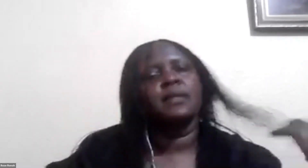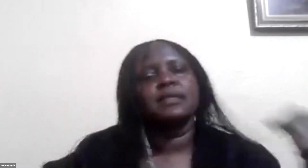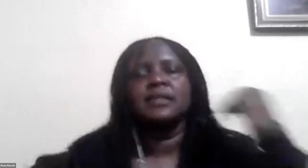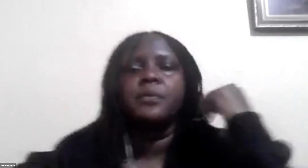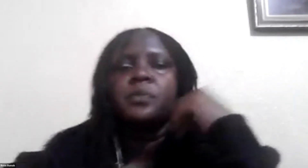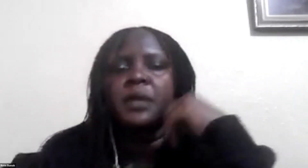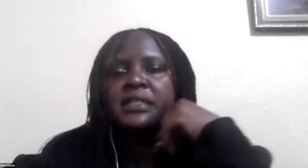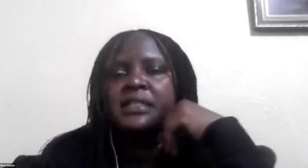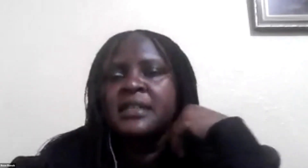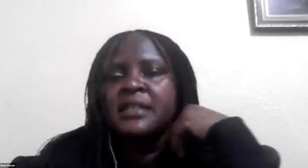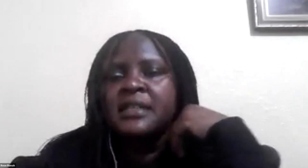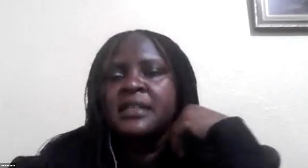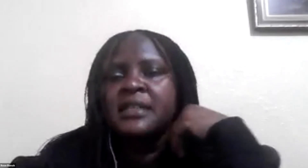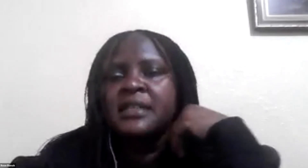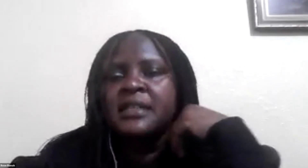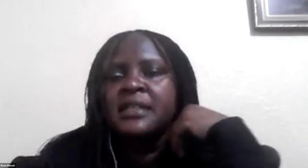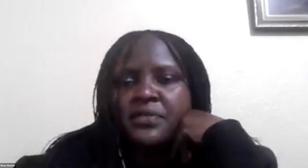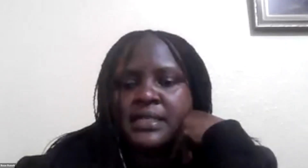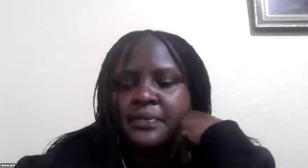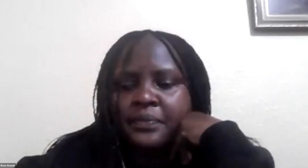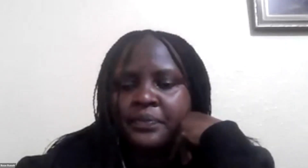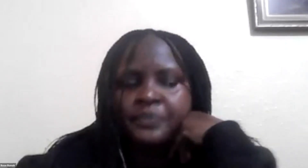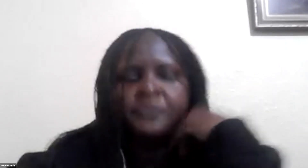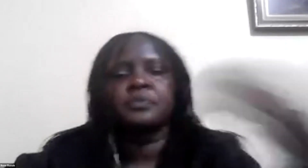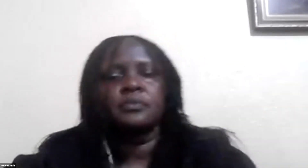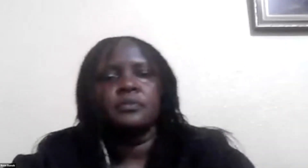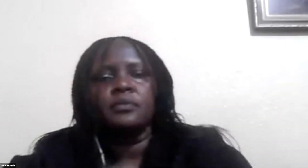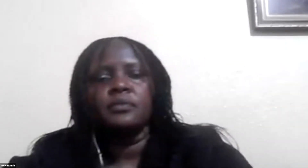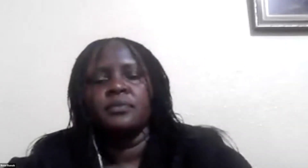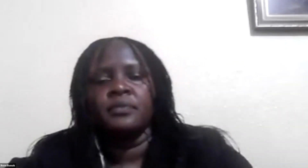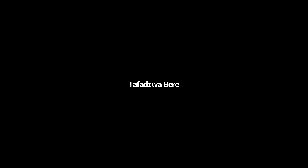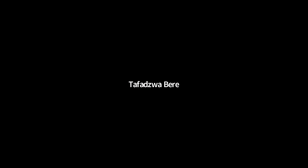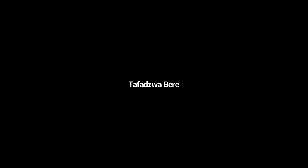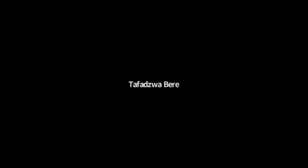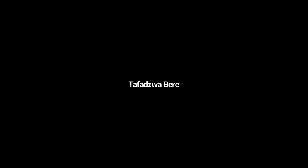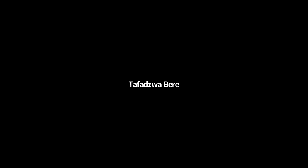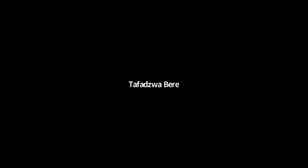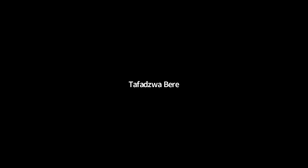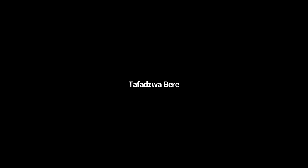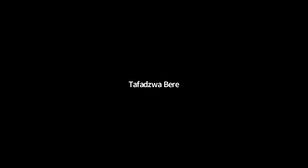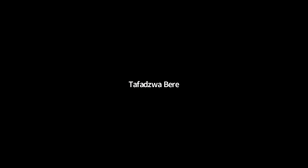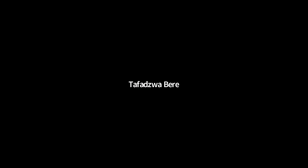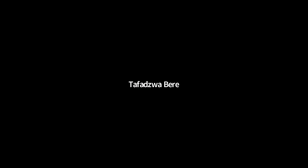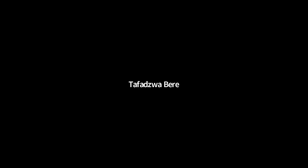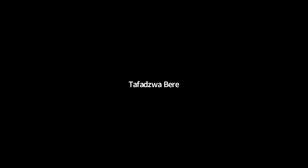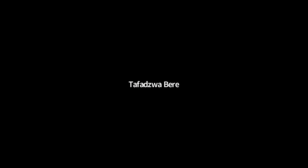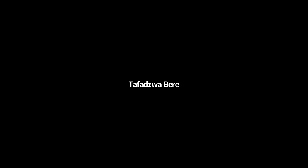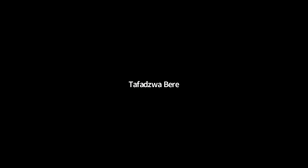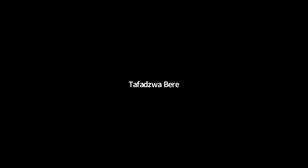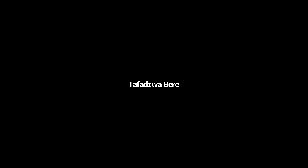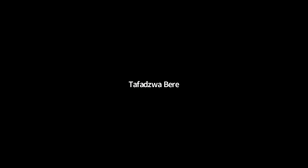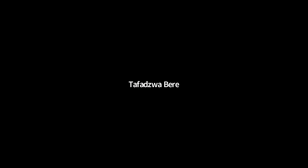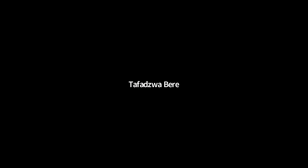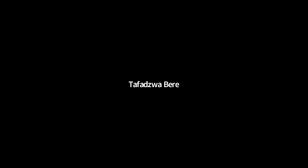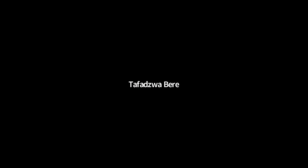behaviors at the workplace, inappropriate and appropriate behaviors. Okay. I'm Tafazwa